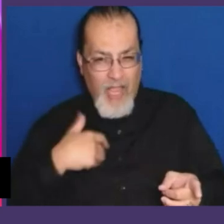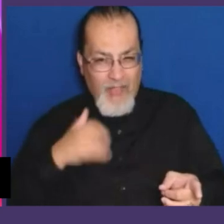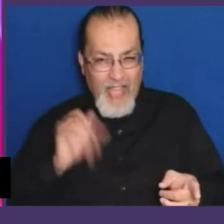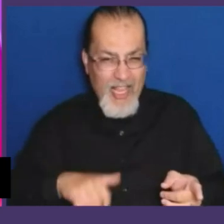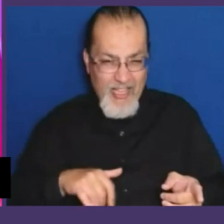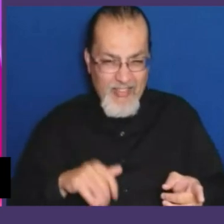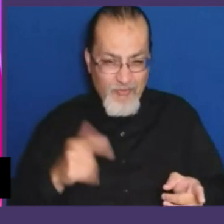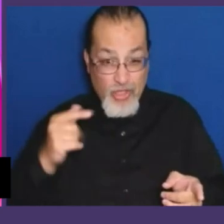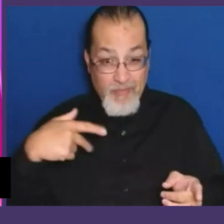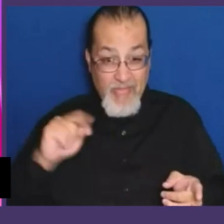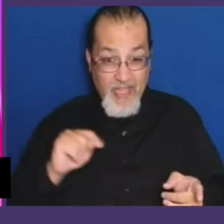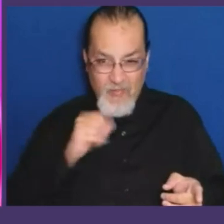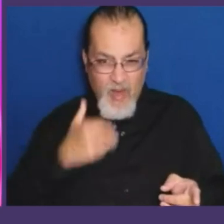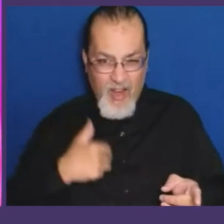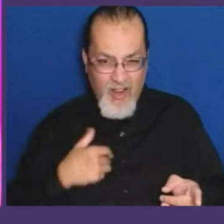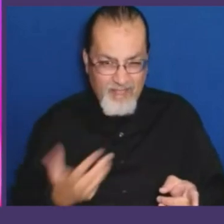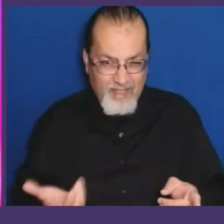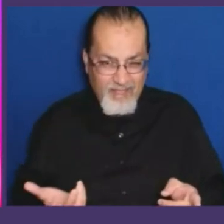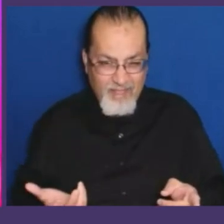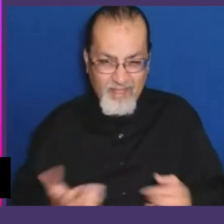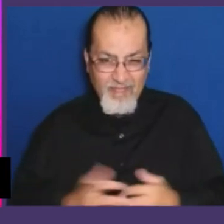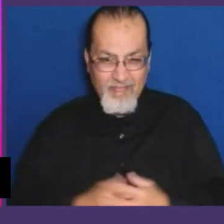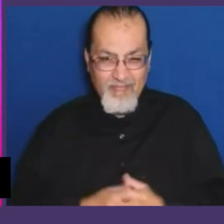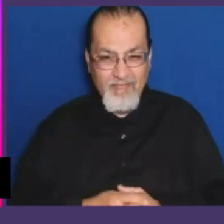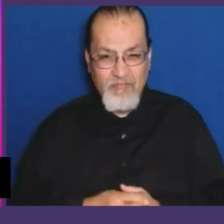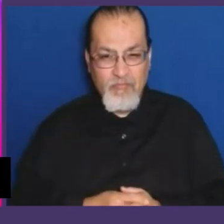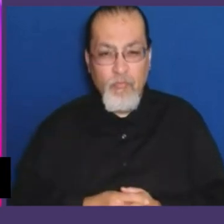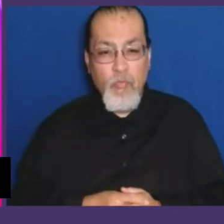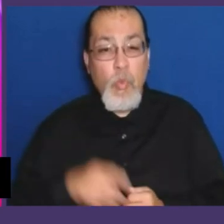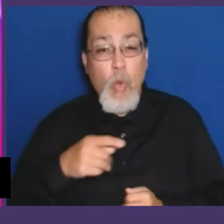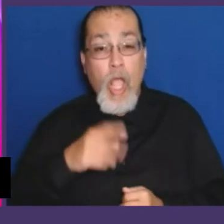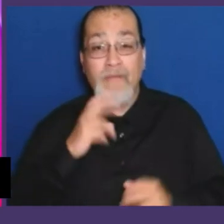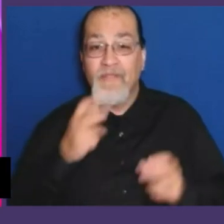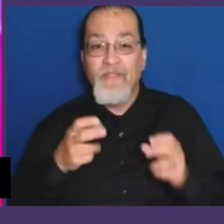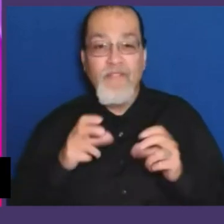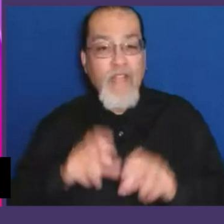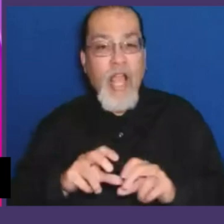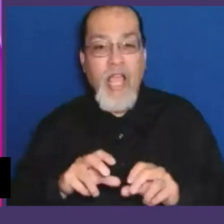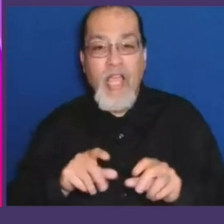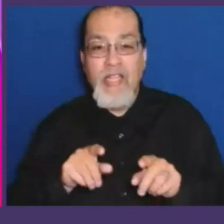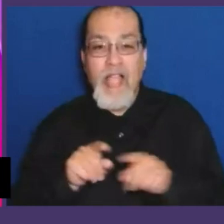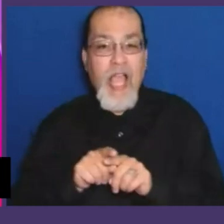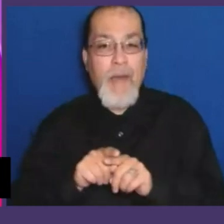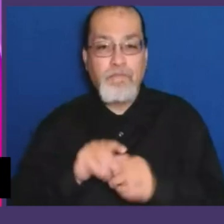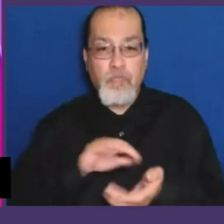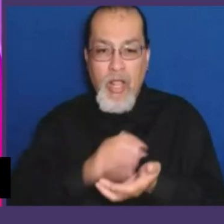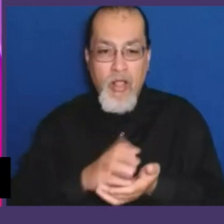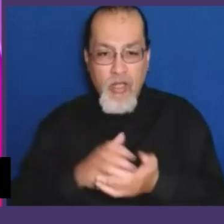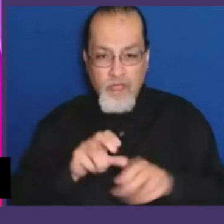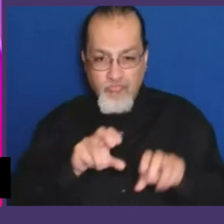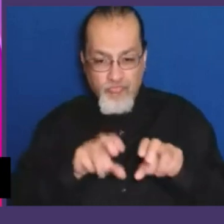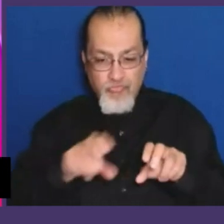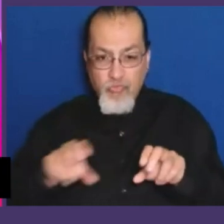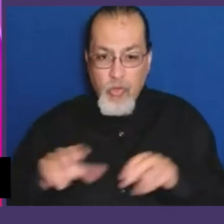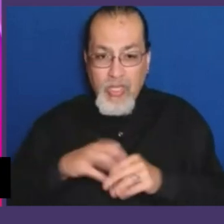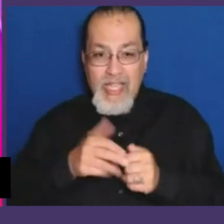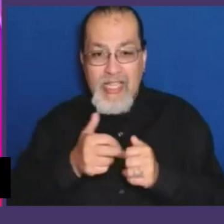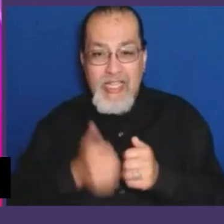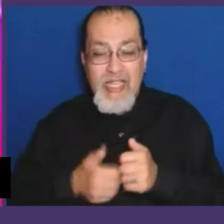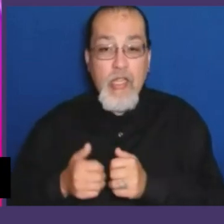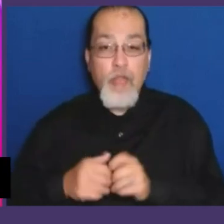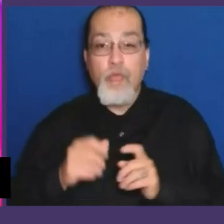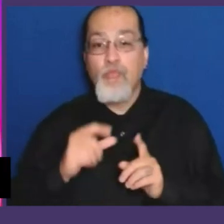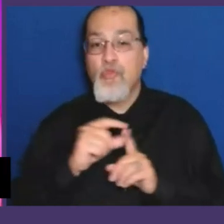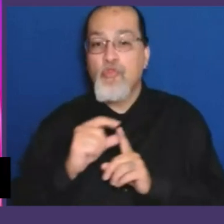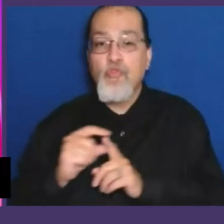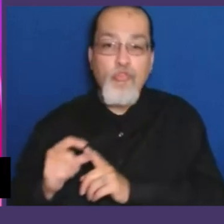and spend the same amount of compute on every one of them. And so you can't expect it to actually you can't expect it to sort of do